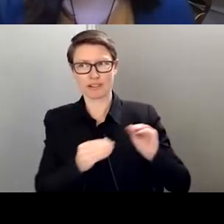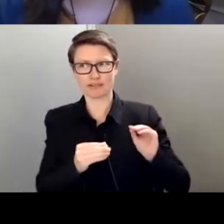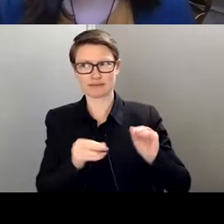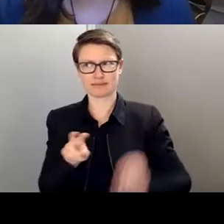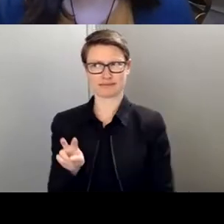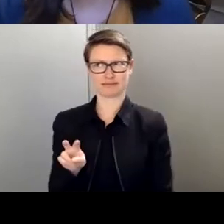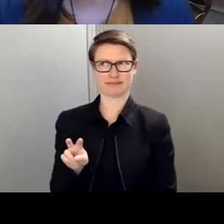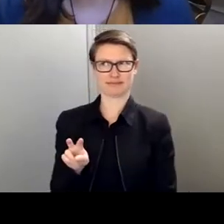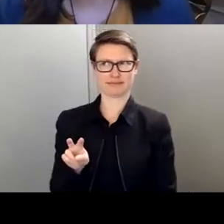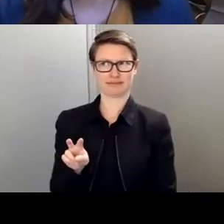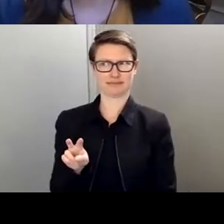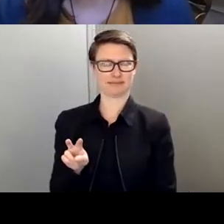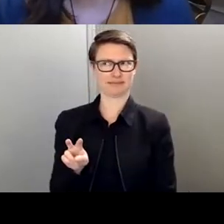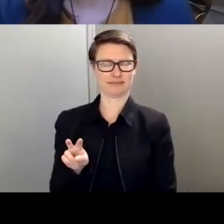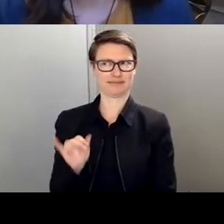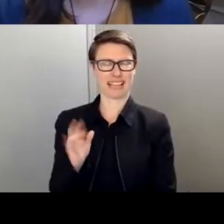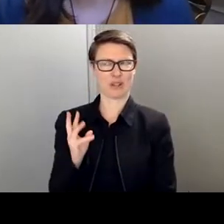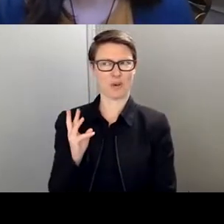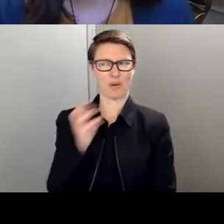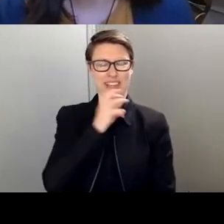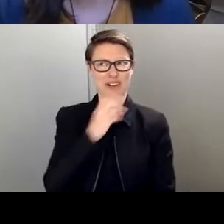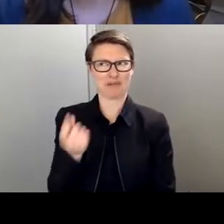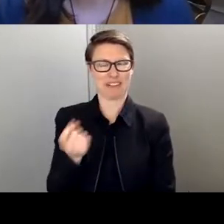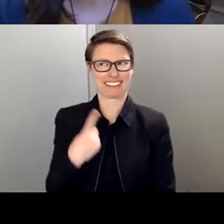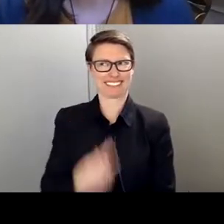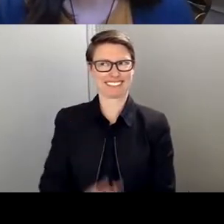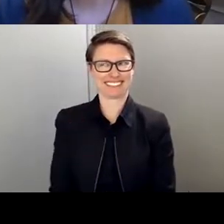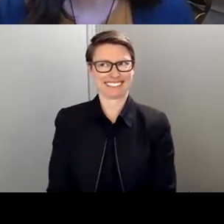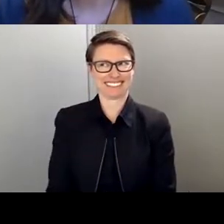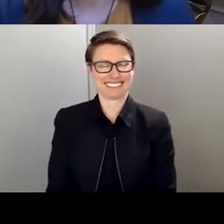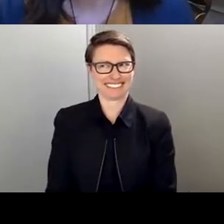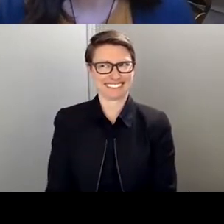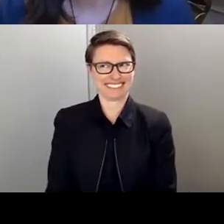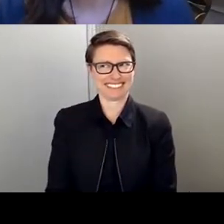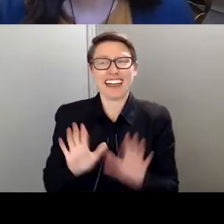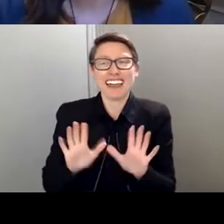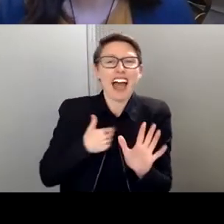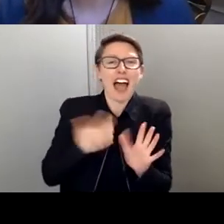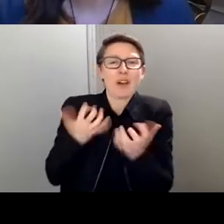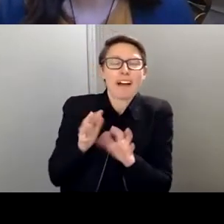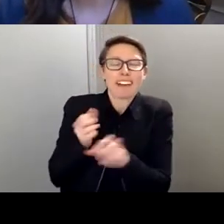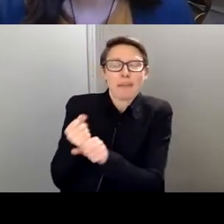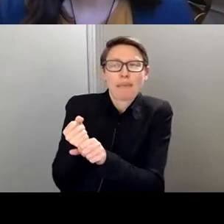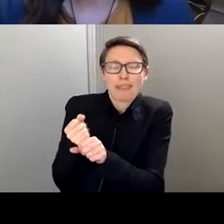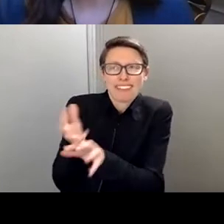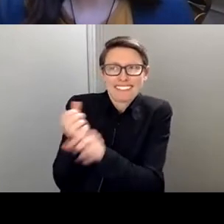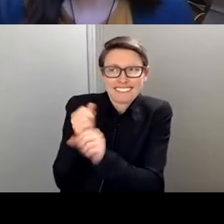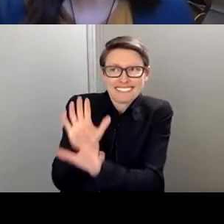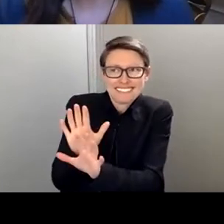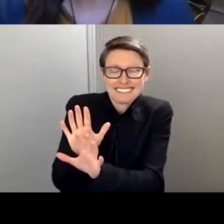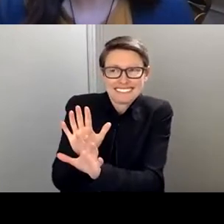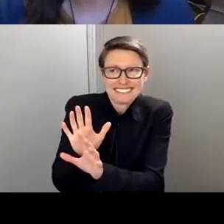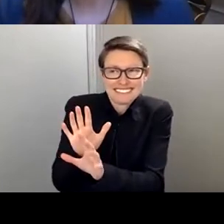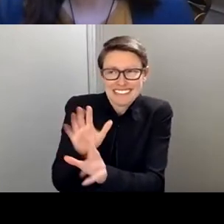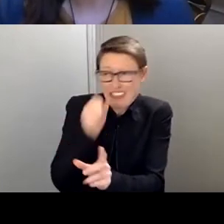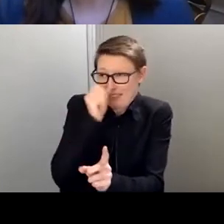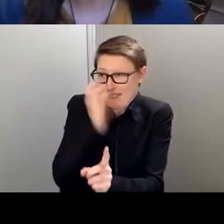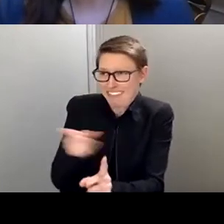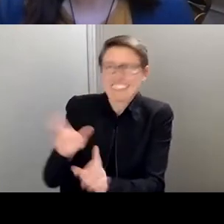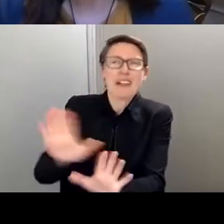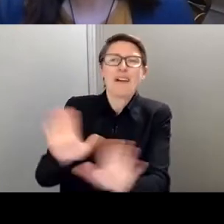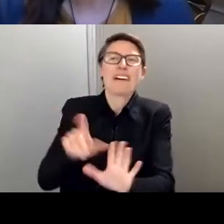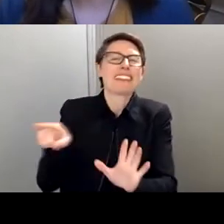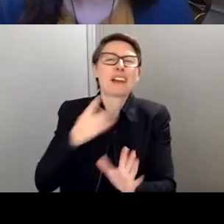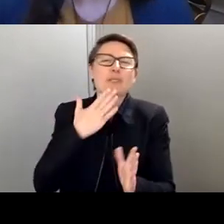that's kind of a weird question. And I don't mean to call them out because I love them, and they were being so sweet to me. and I was